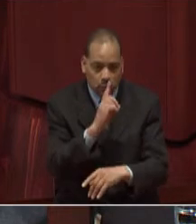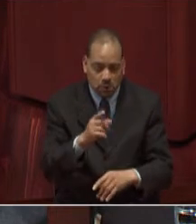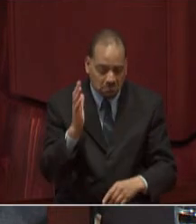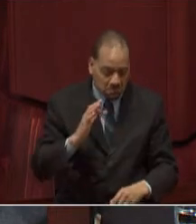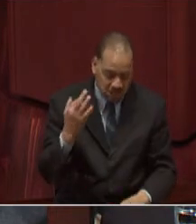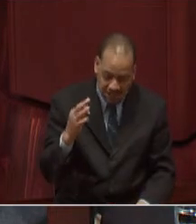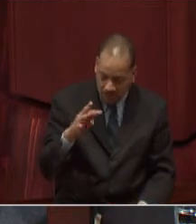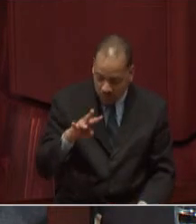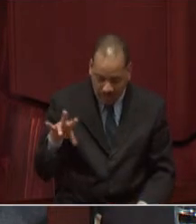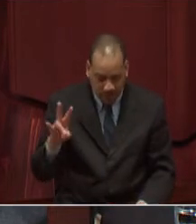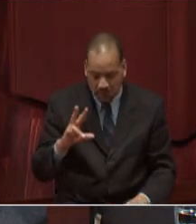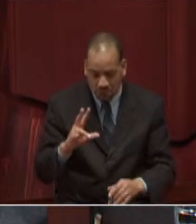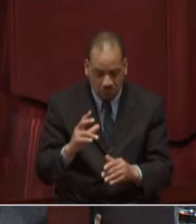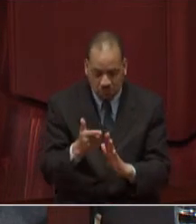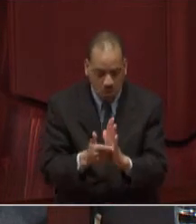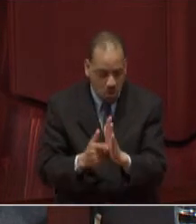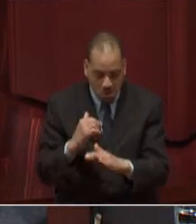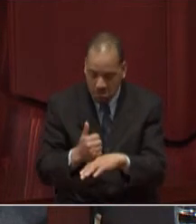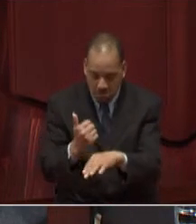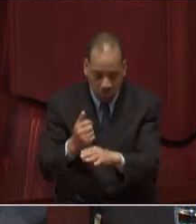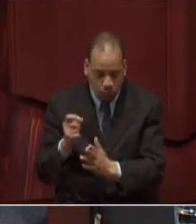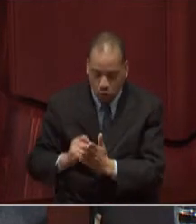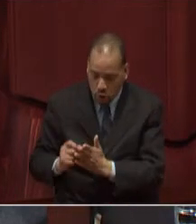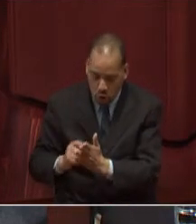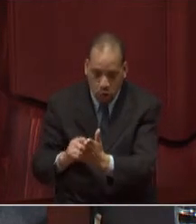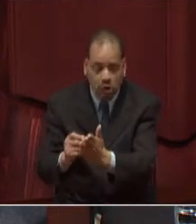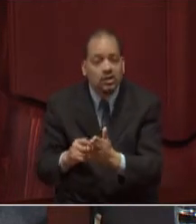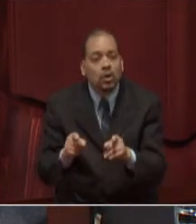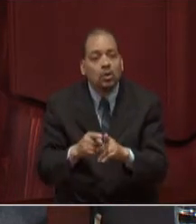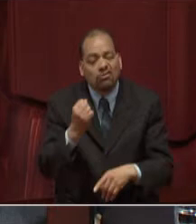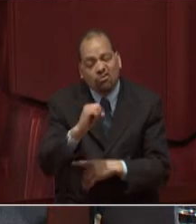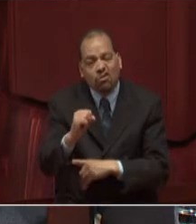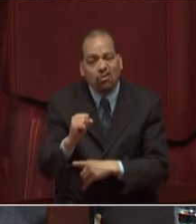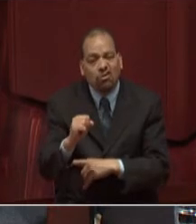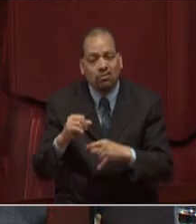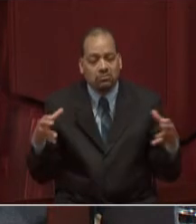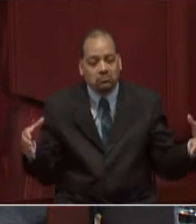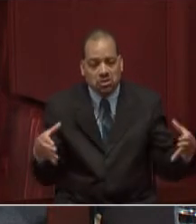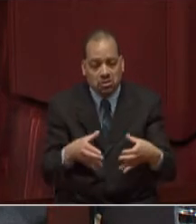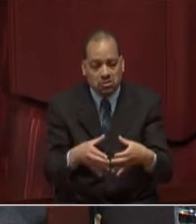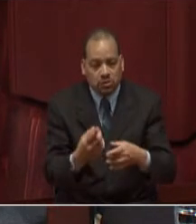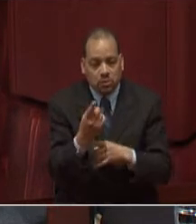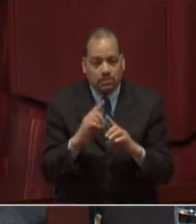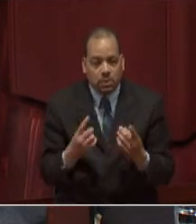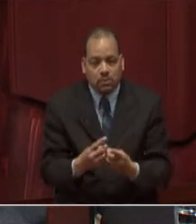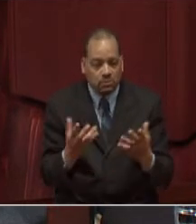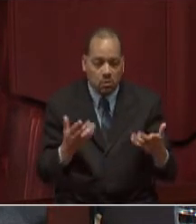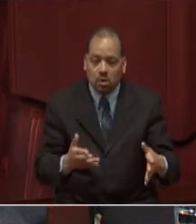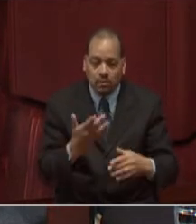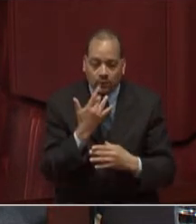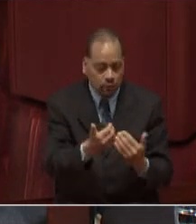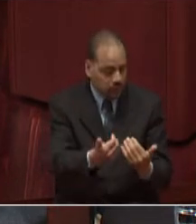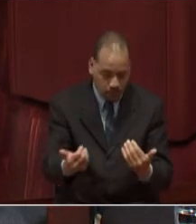1947 Act as he fought consolidation. And part of creating a National Security Council